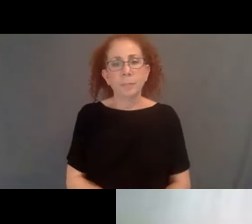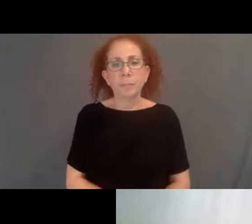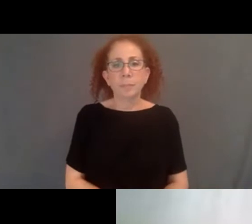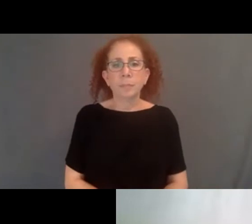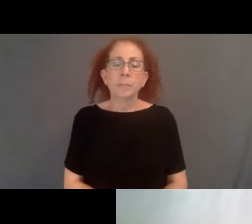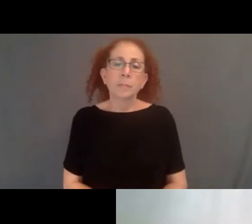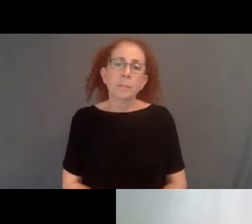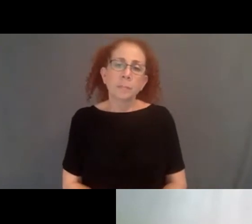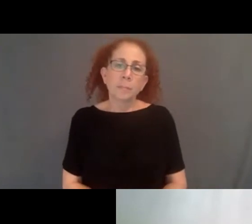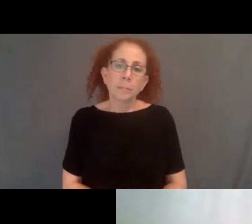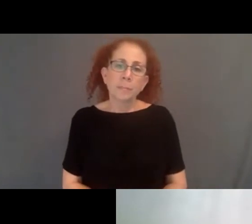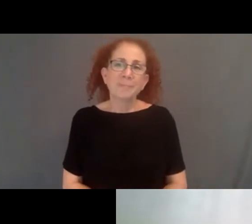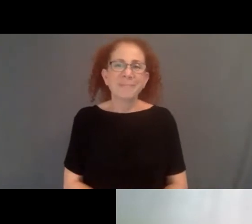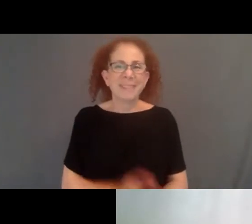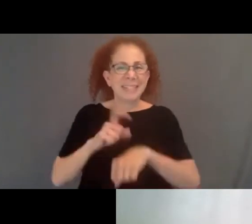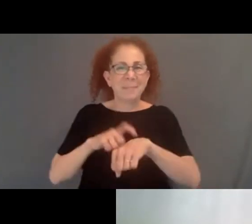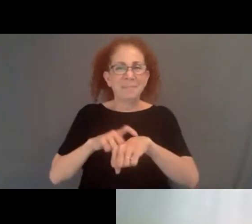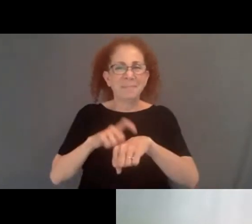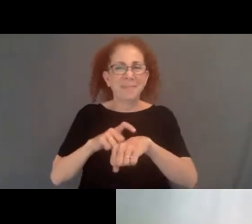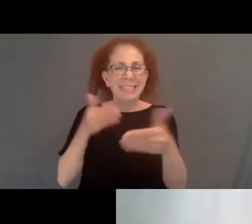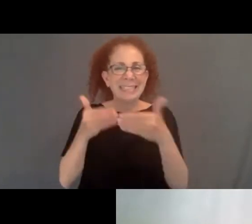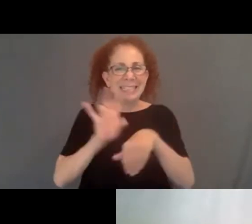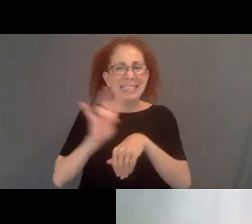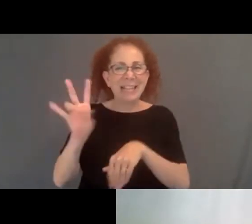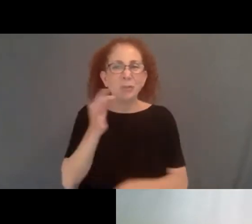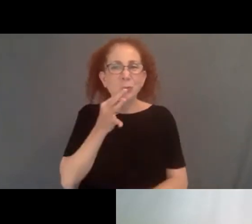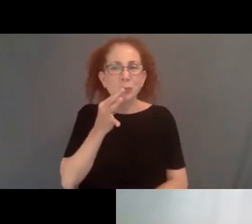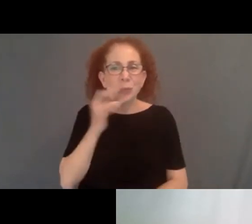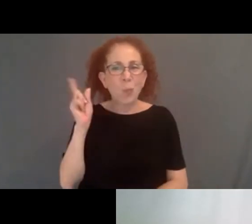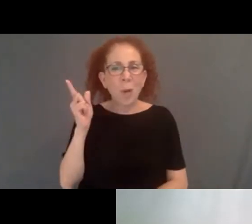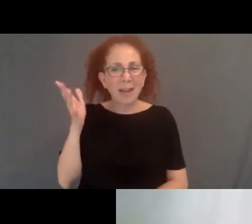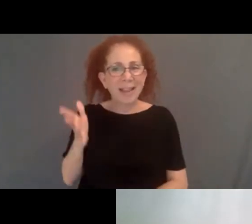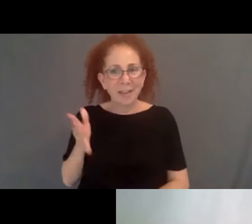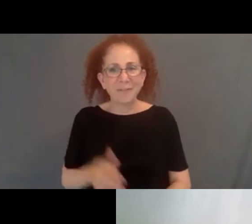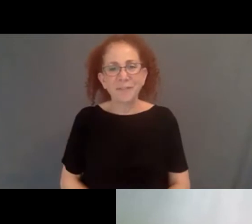Okay, let's see. We're getting up to 7 o'clock now. We only have 1 minute left.